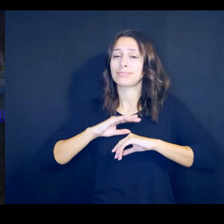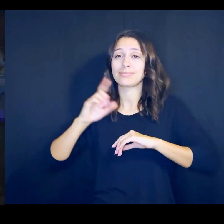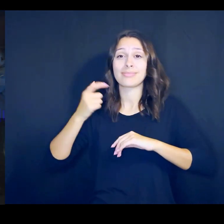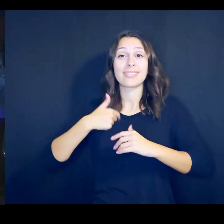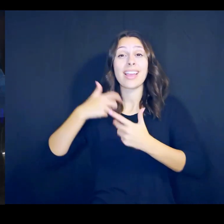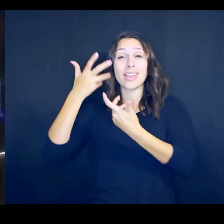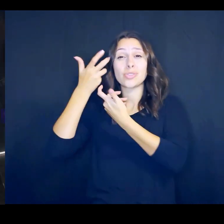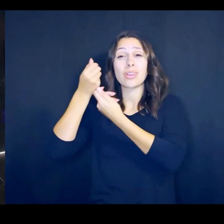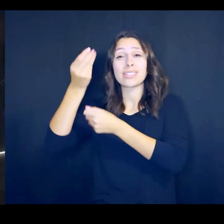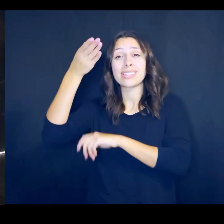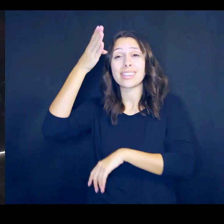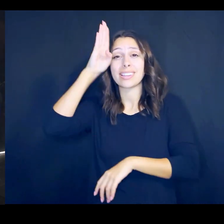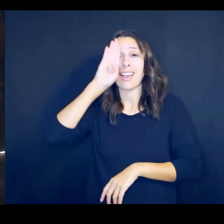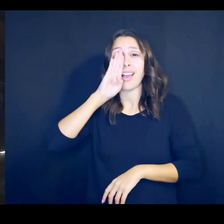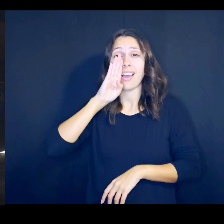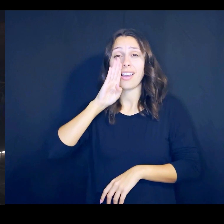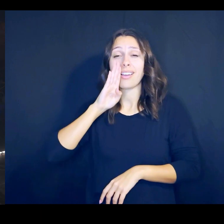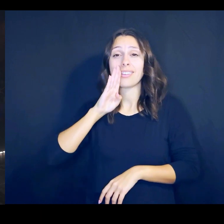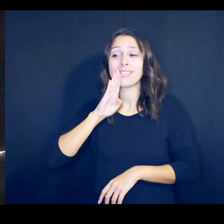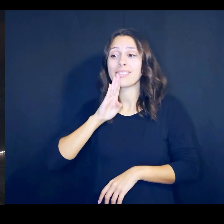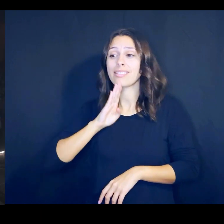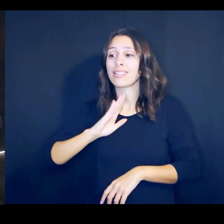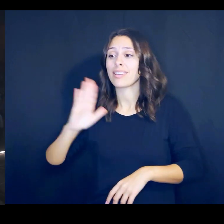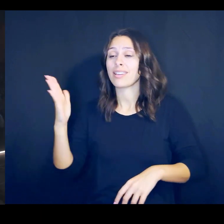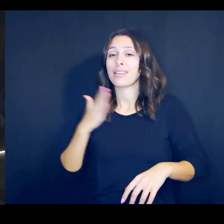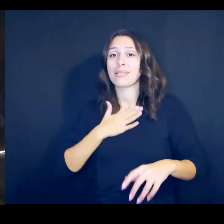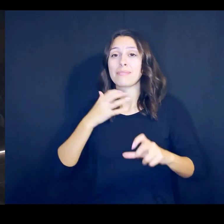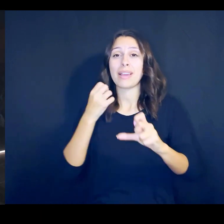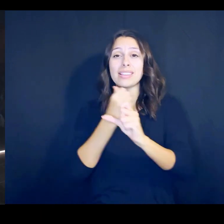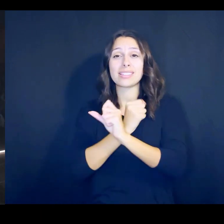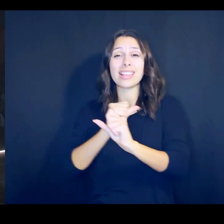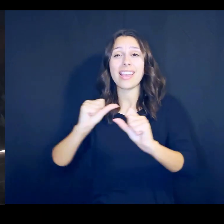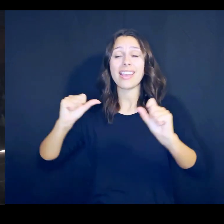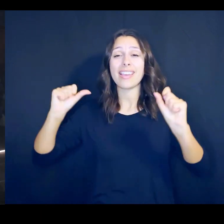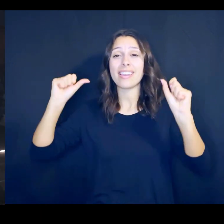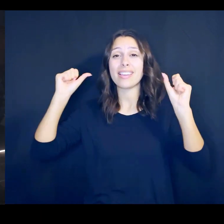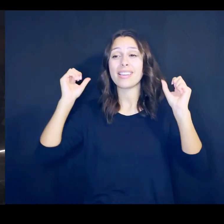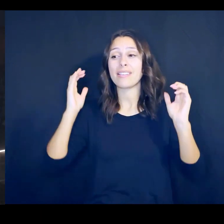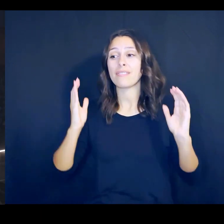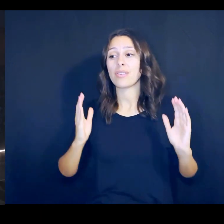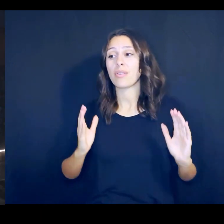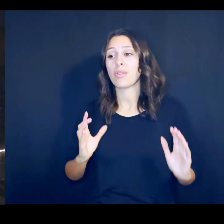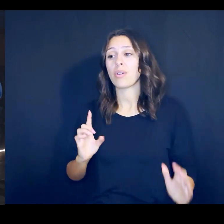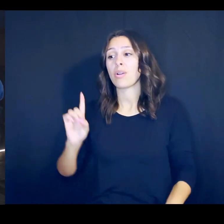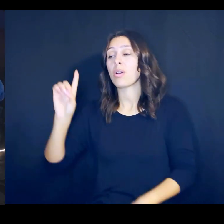it together. I trust in God, my